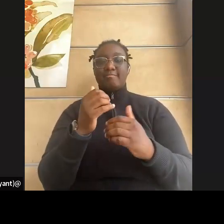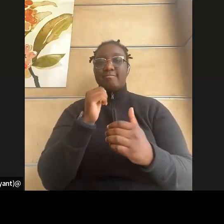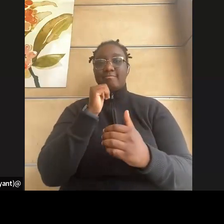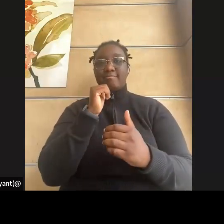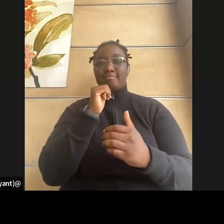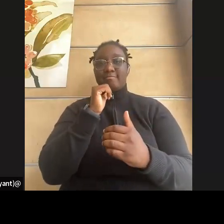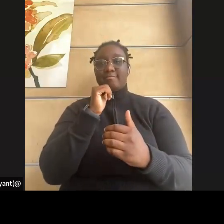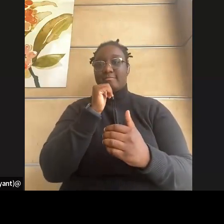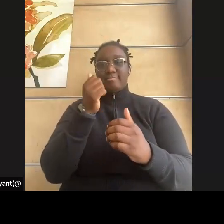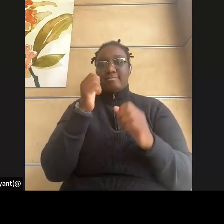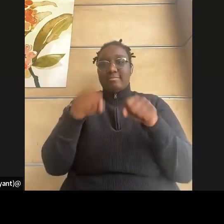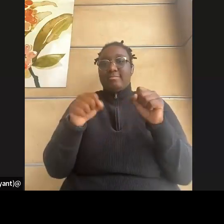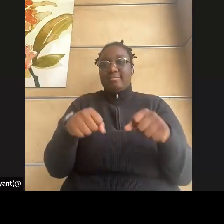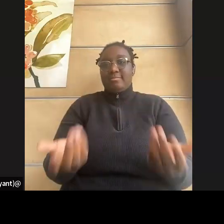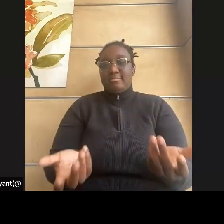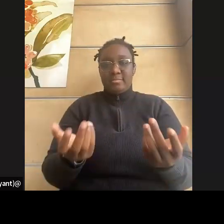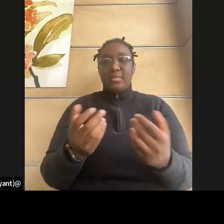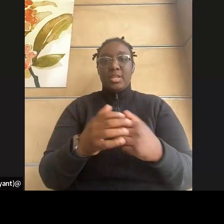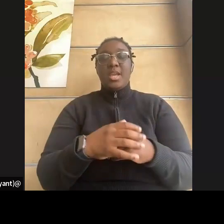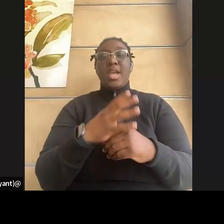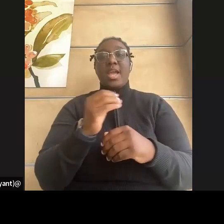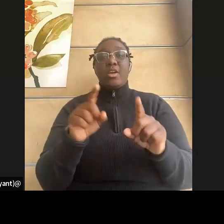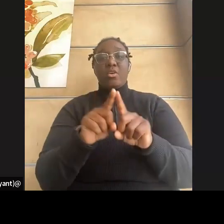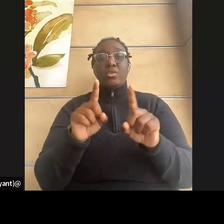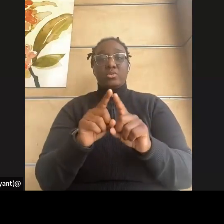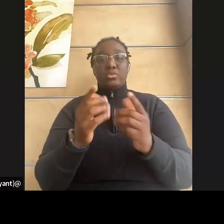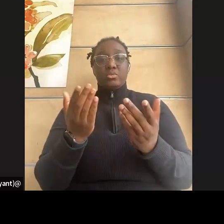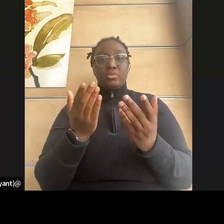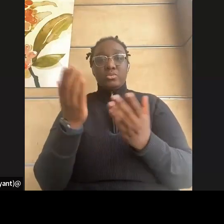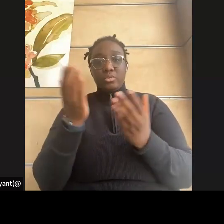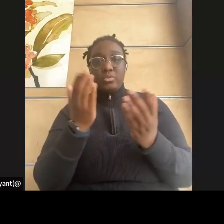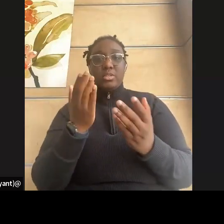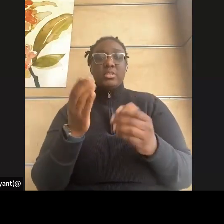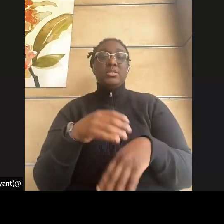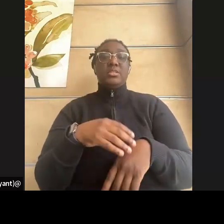affordable broadband service and internet capable devices are really lacking.